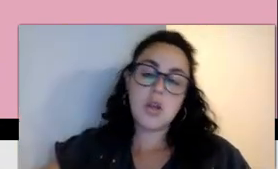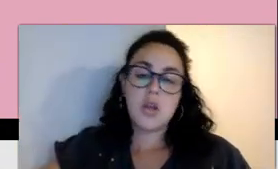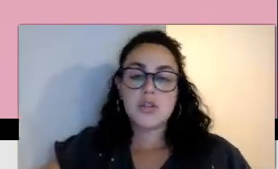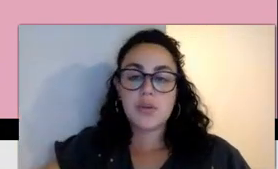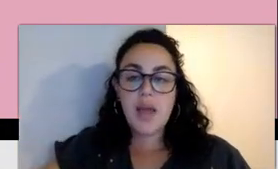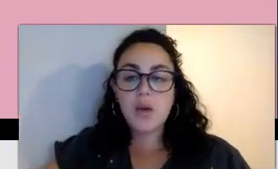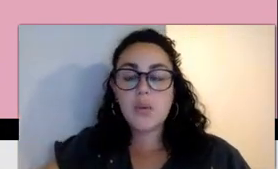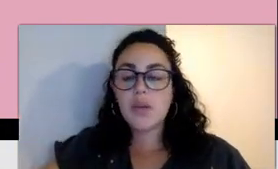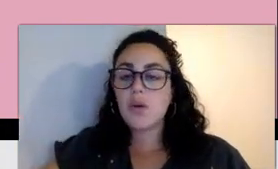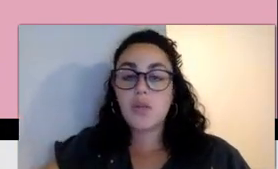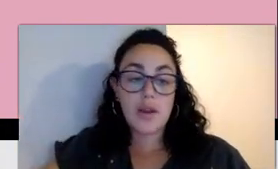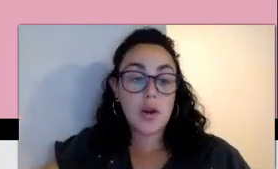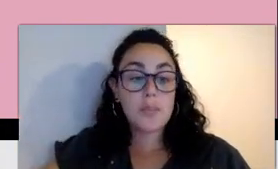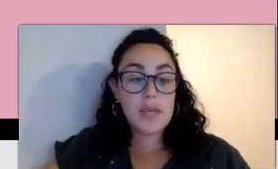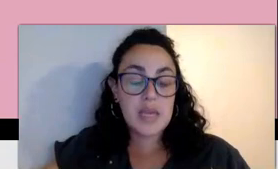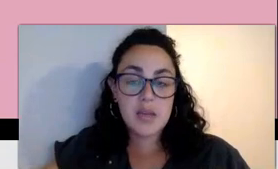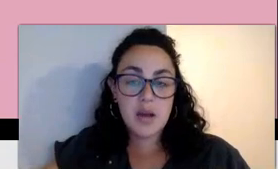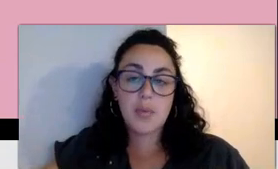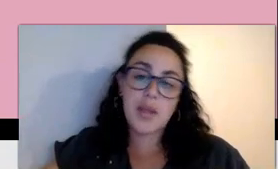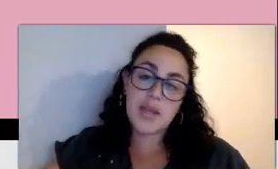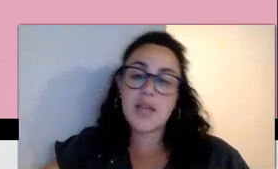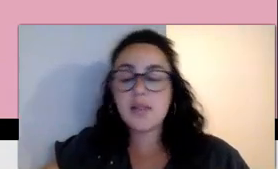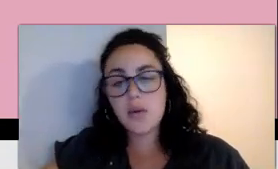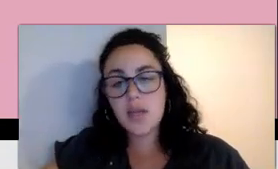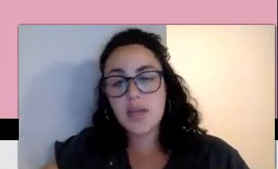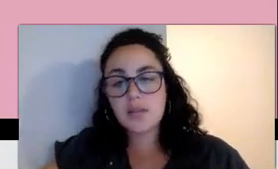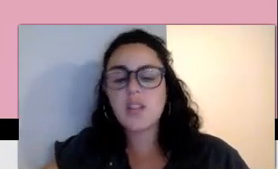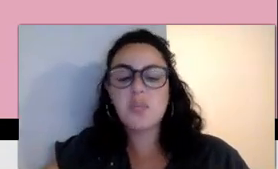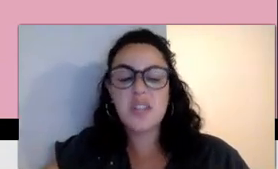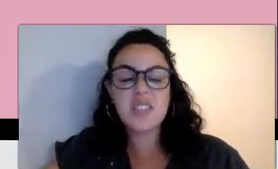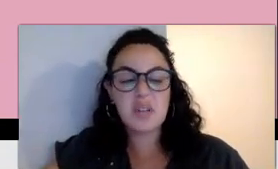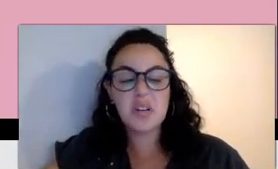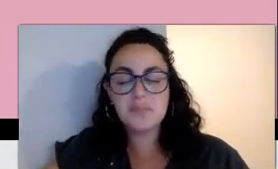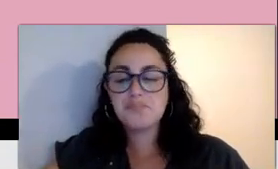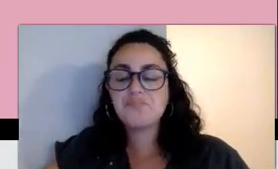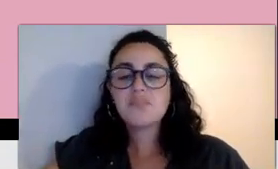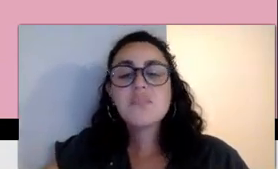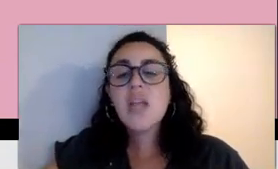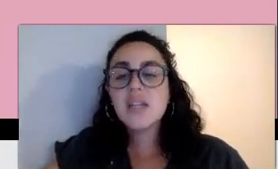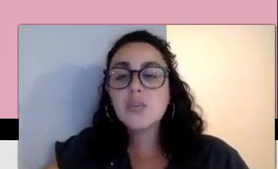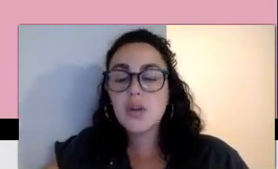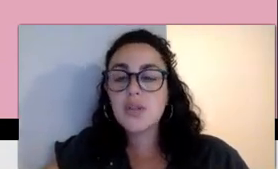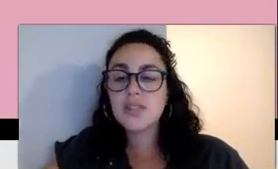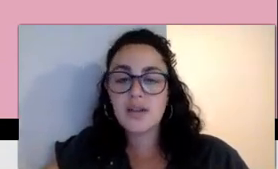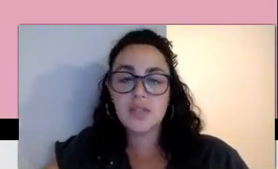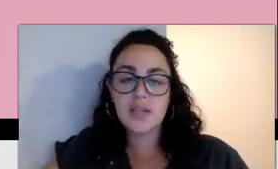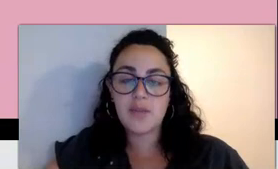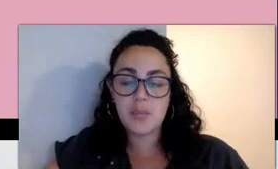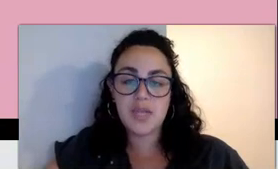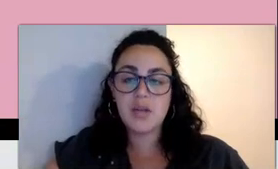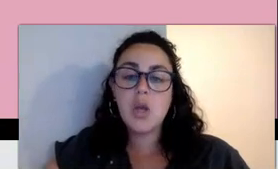language. So now we know the letter P, uppercase and lowercase, they're pretty similar. And we know the